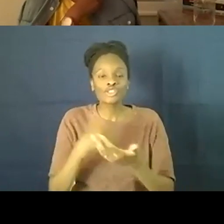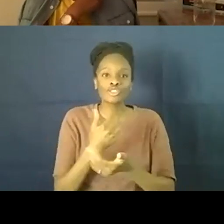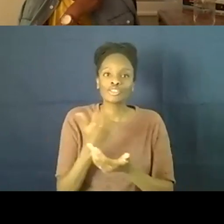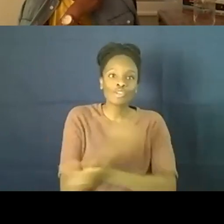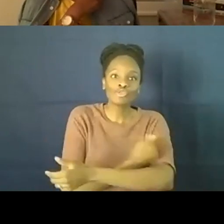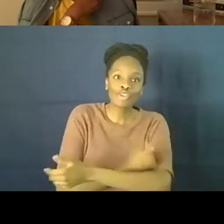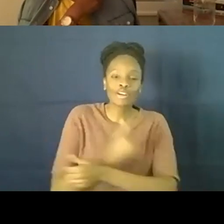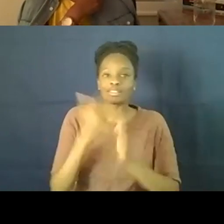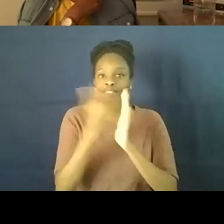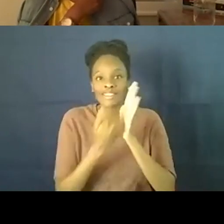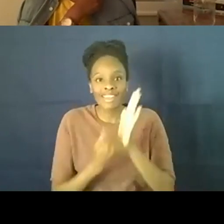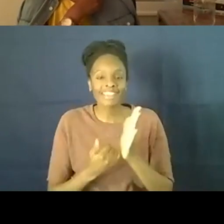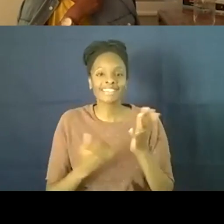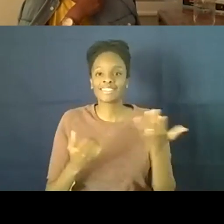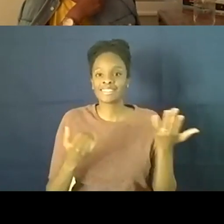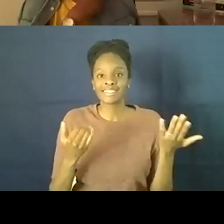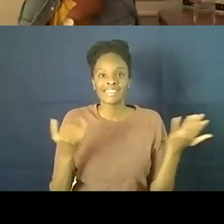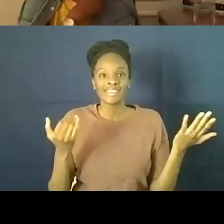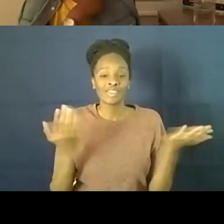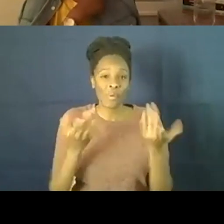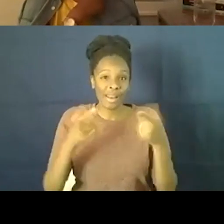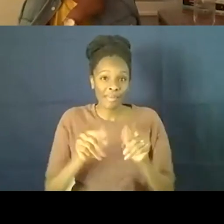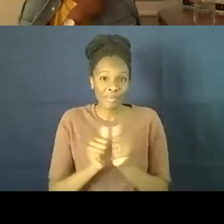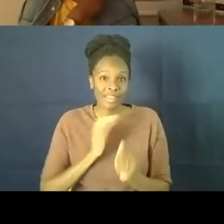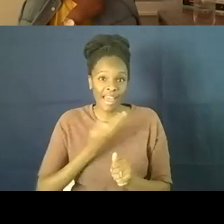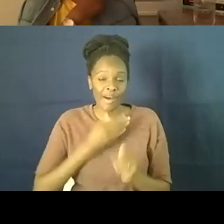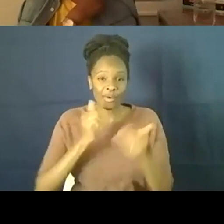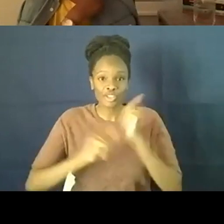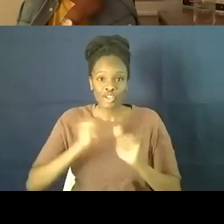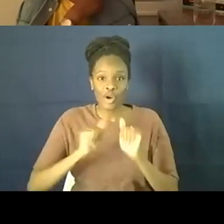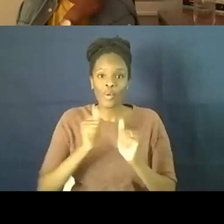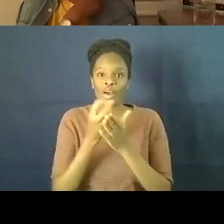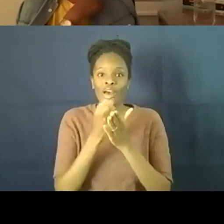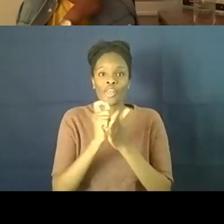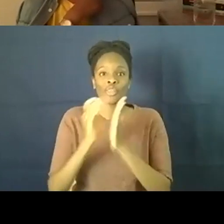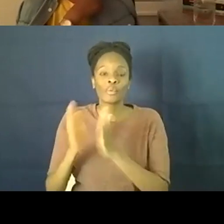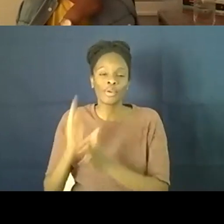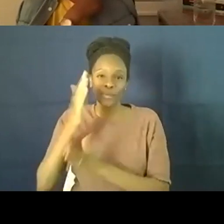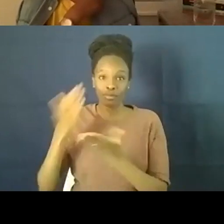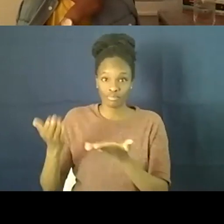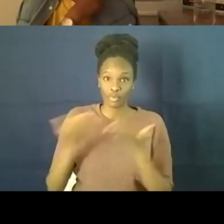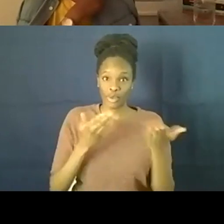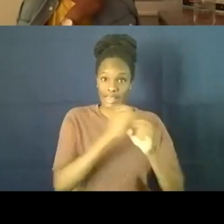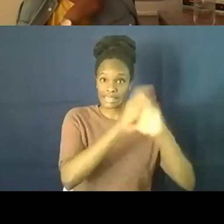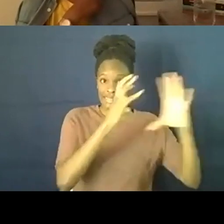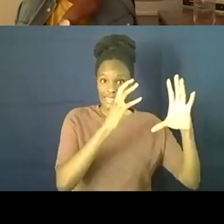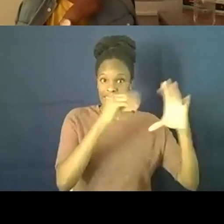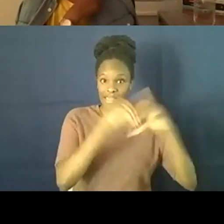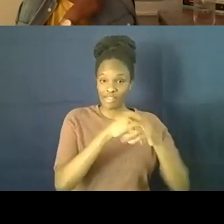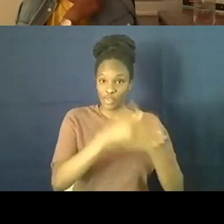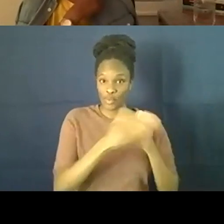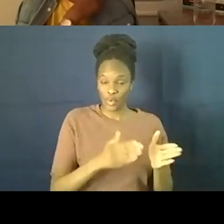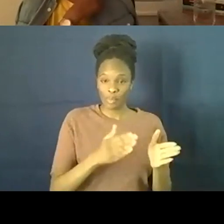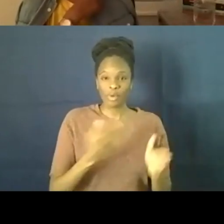Let's talk about what happens, you know, on our show where, you know, a writer will bring a scene into the room and, you know,